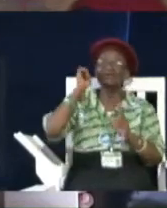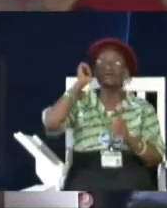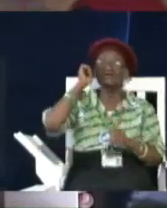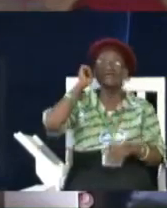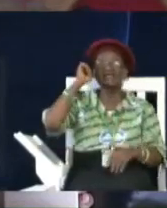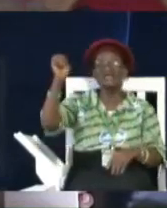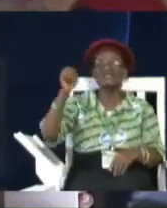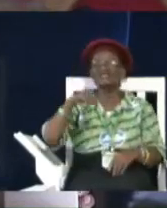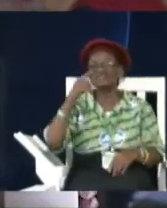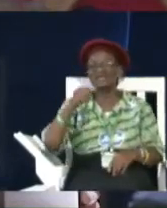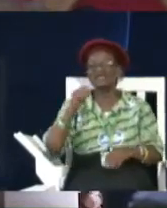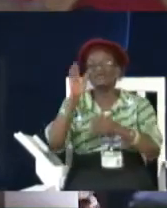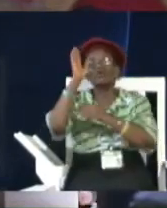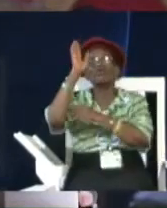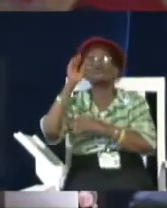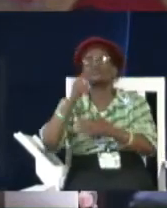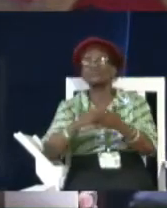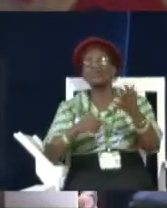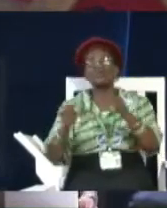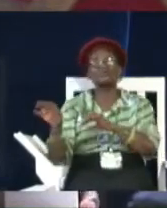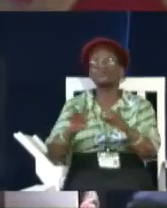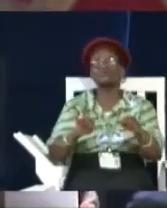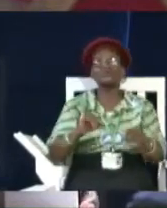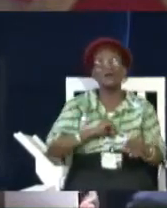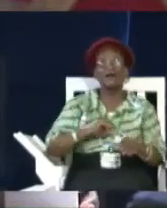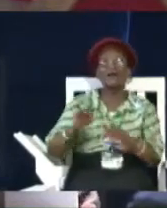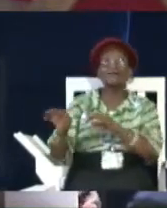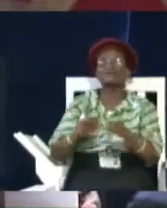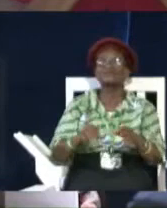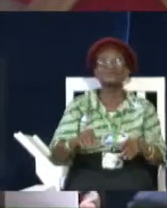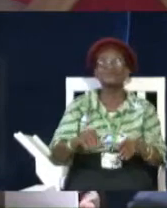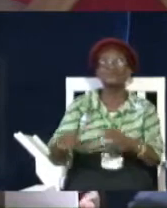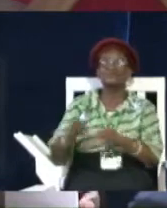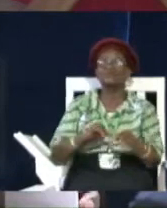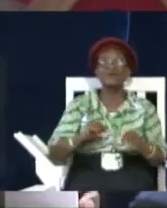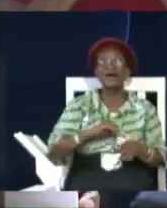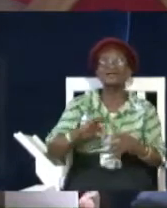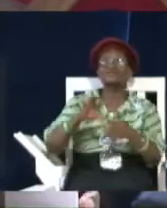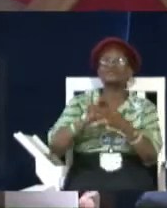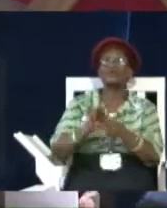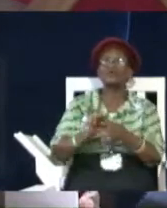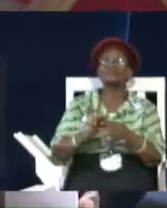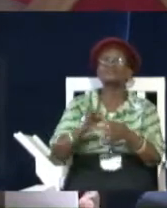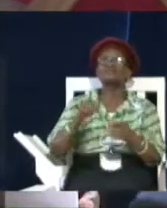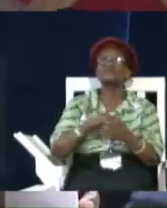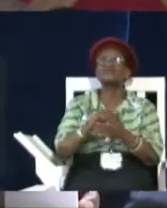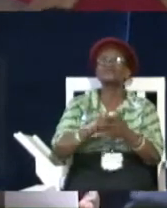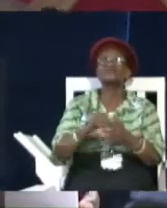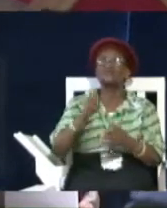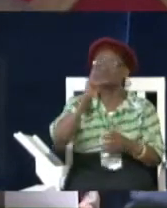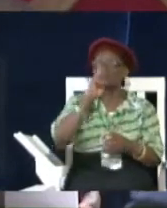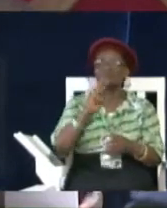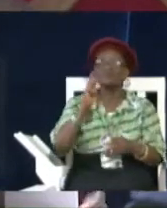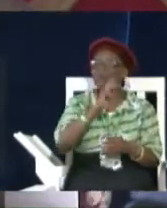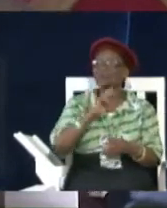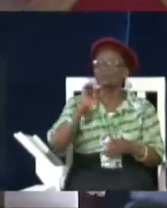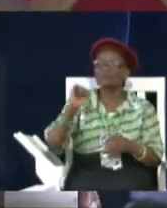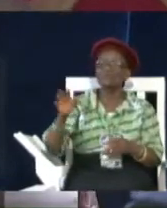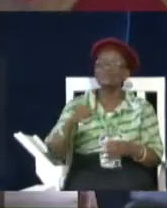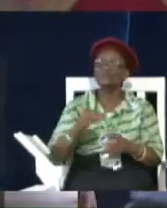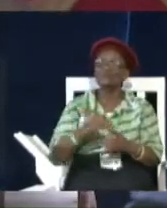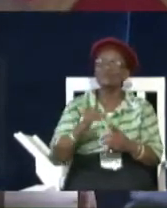he said, God, what do I do? Do I join those who are weeping? Or do I quickly run to my car